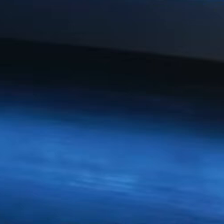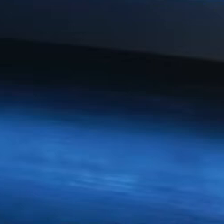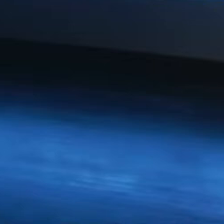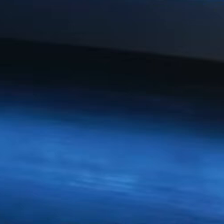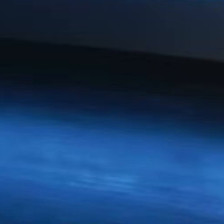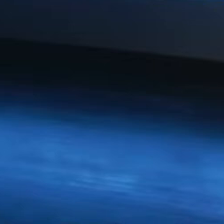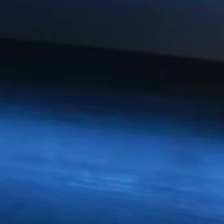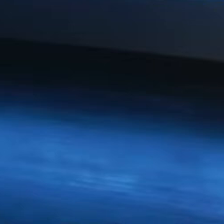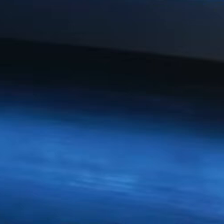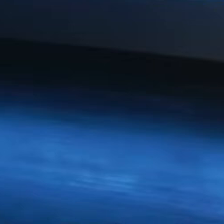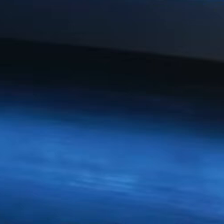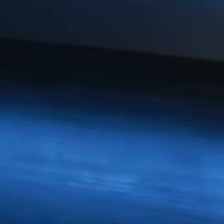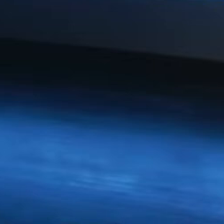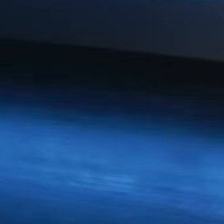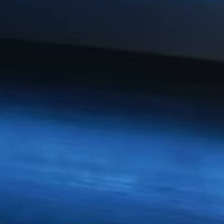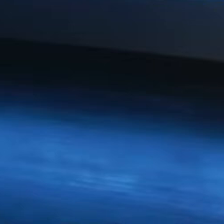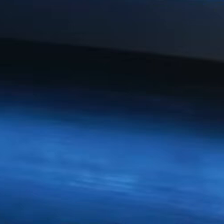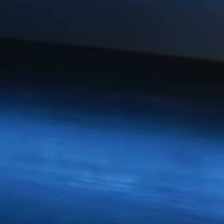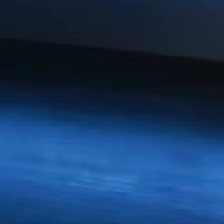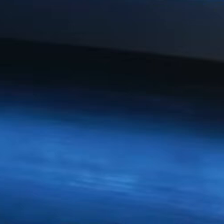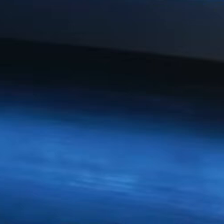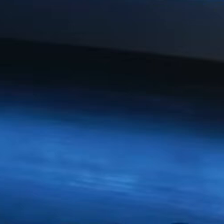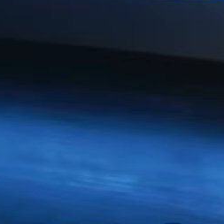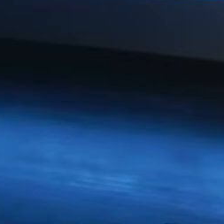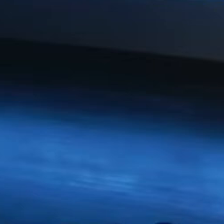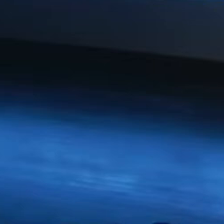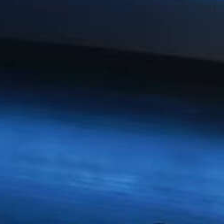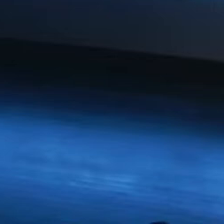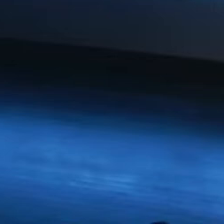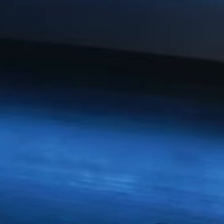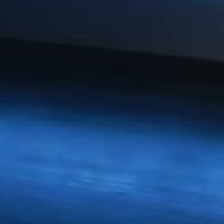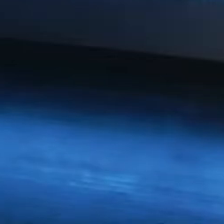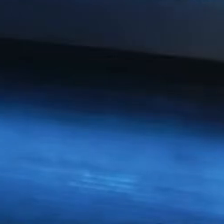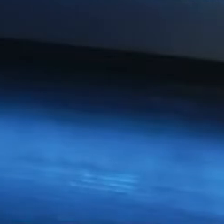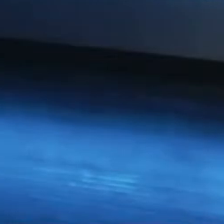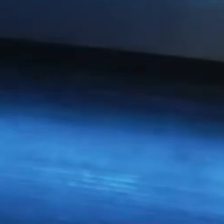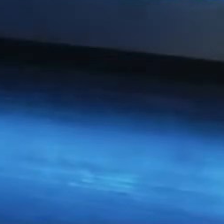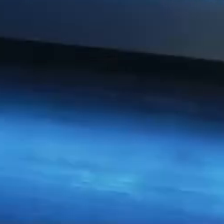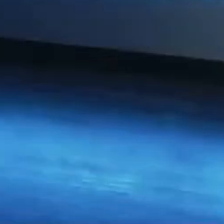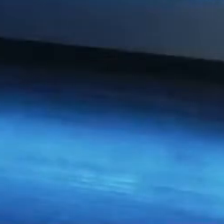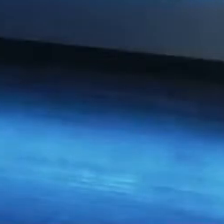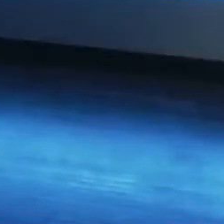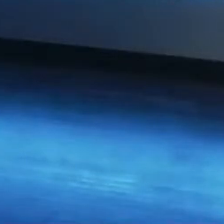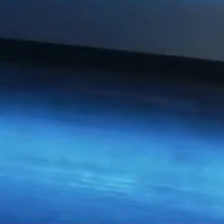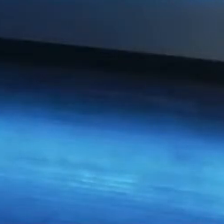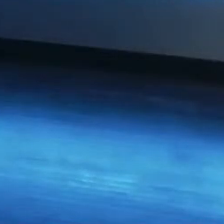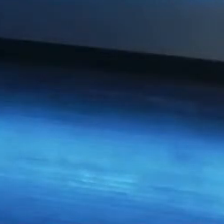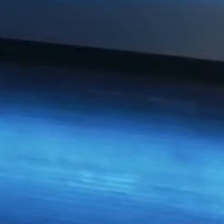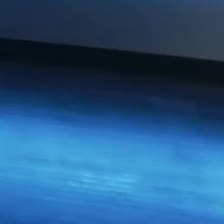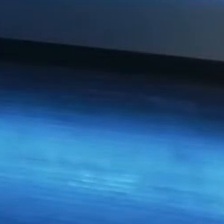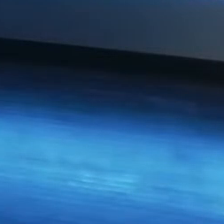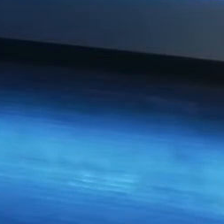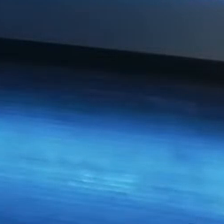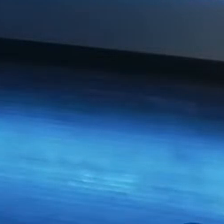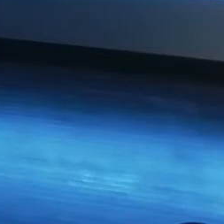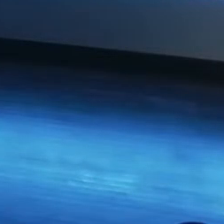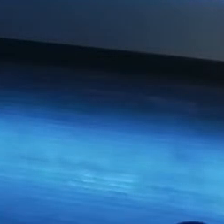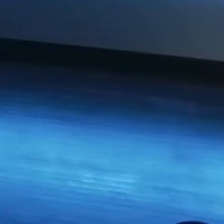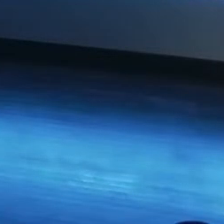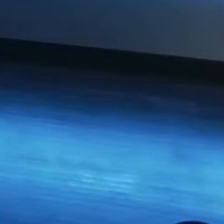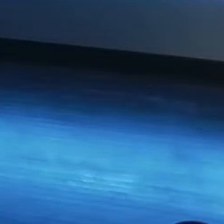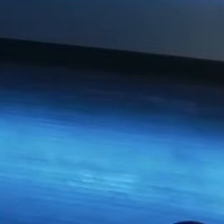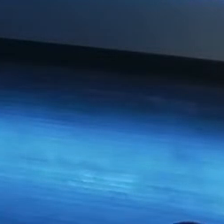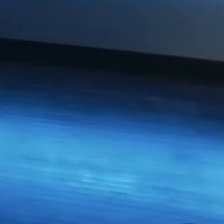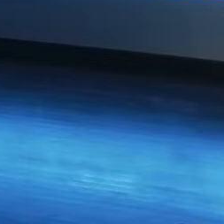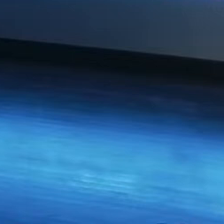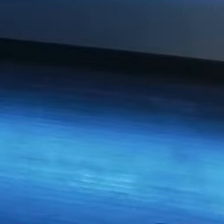occupy public spaces with a fierce, with a fiercely defenseless body? And as much as I'd like to